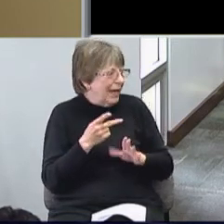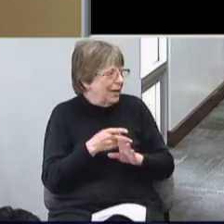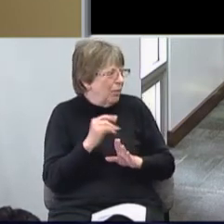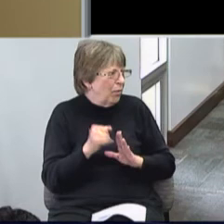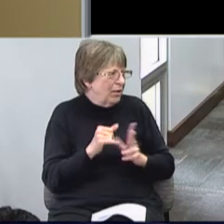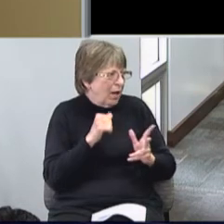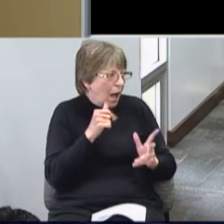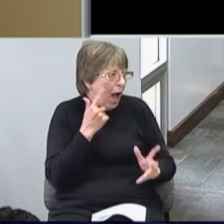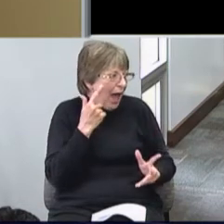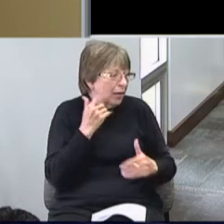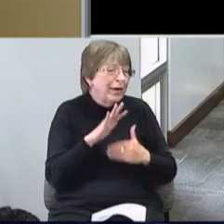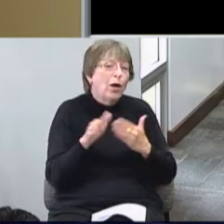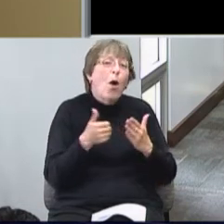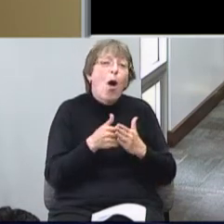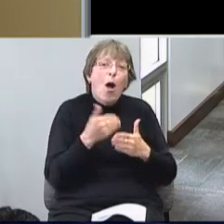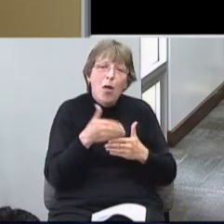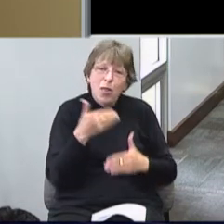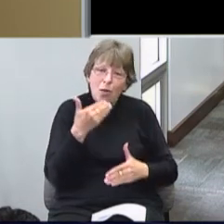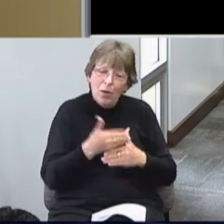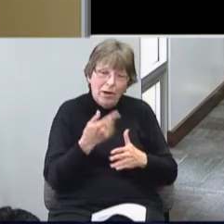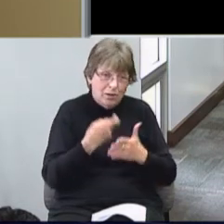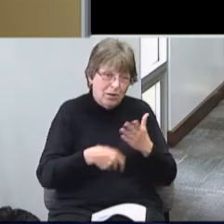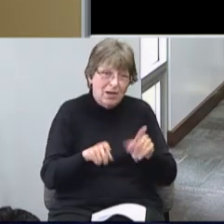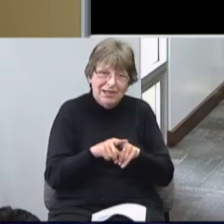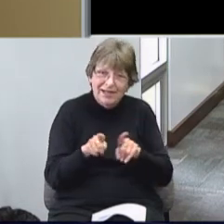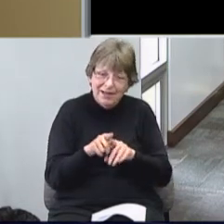think all the windows cost the same amount, but let's just say they did.